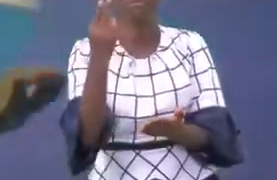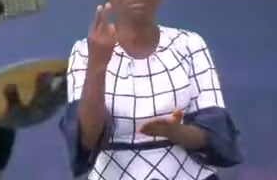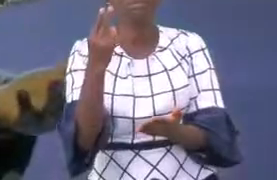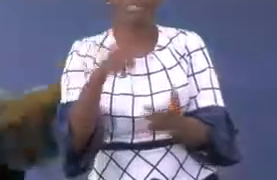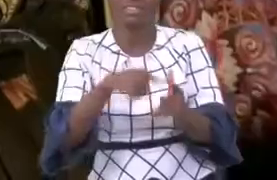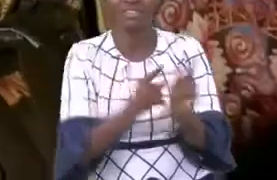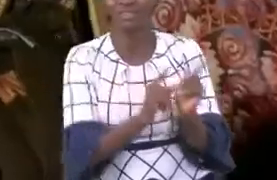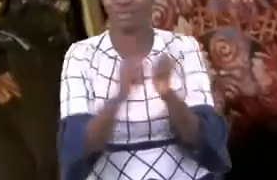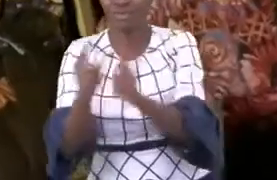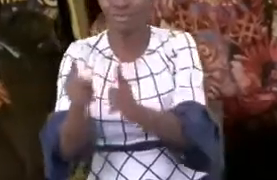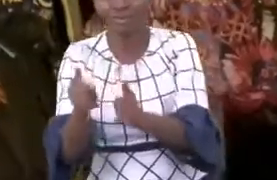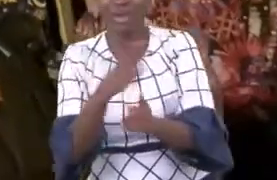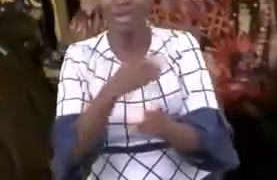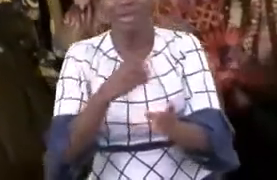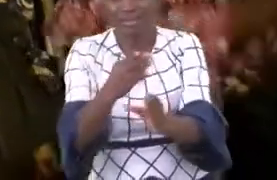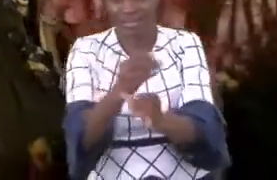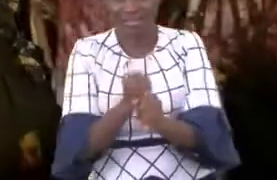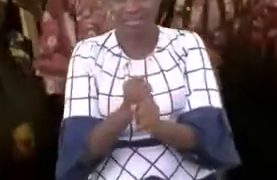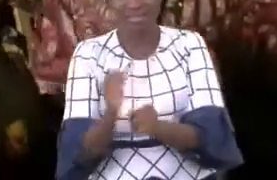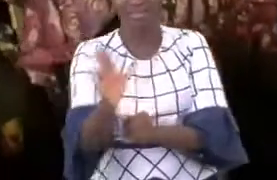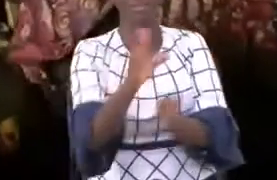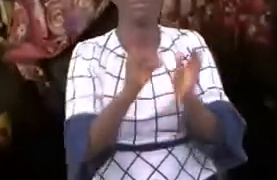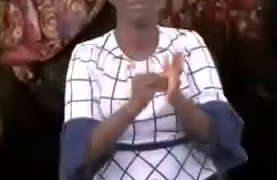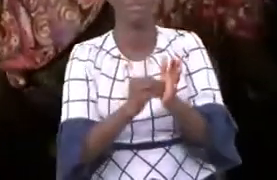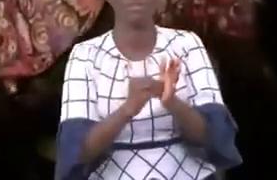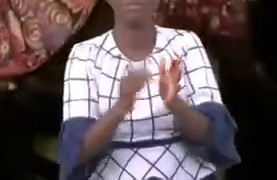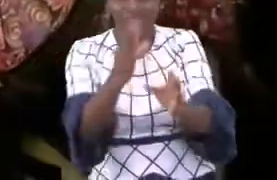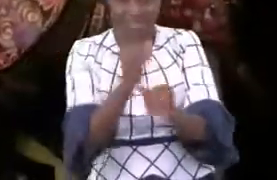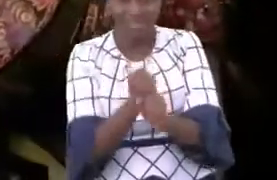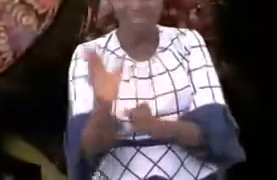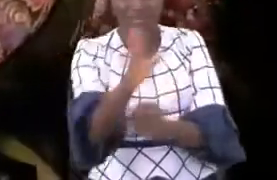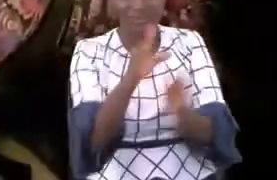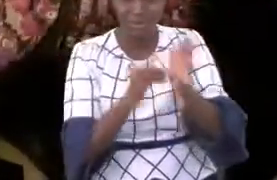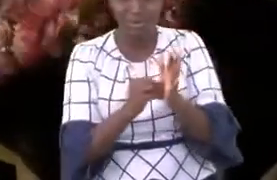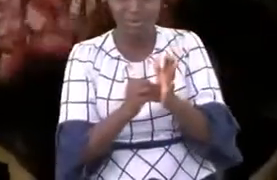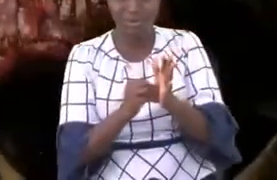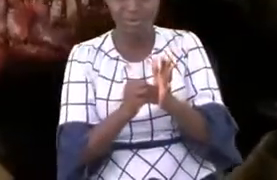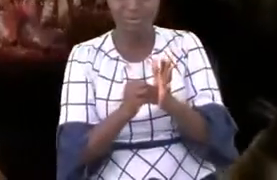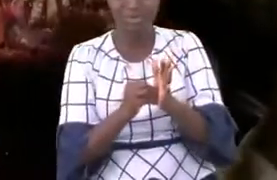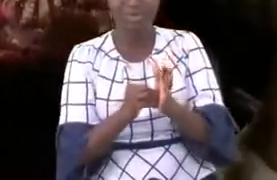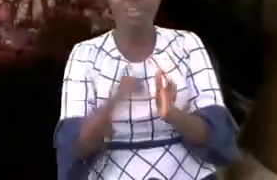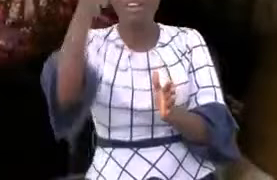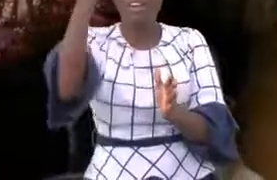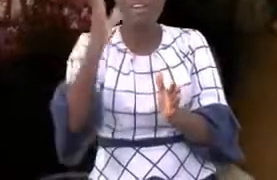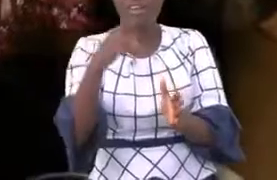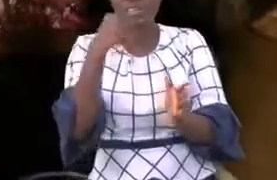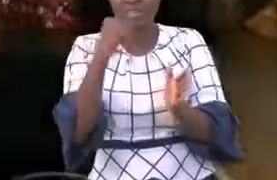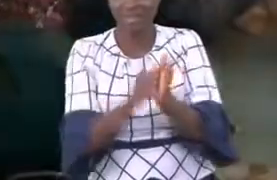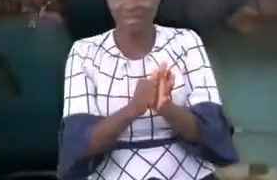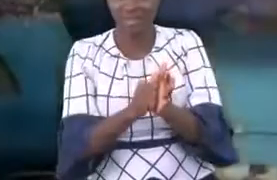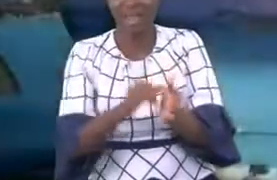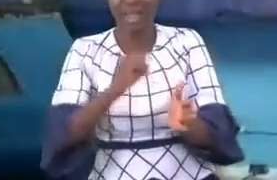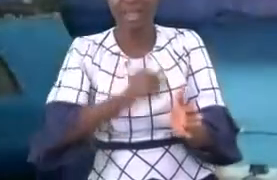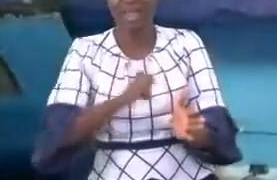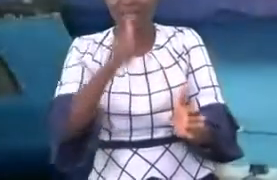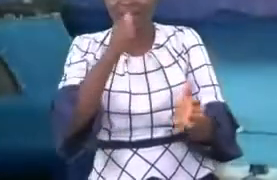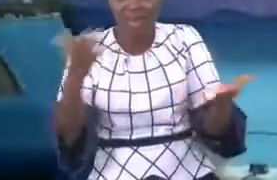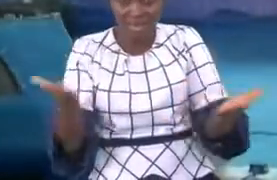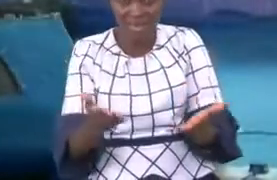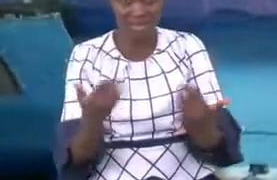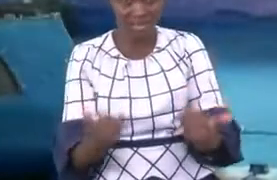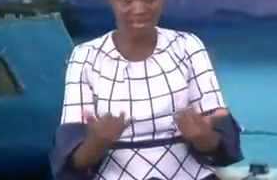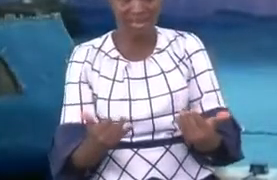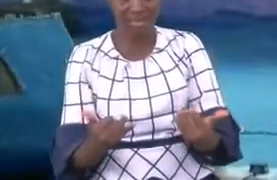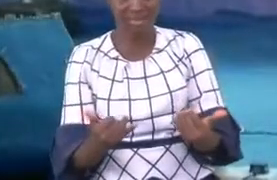your own. God says, I'm here now. Life is not forever here on